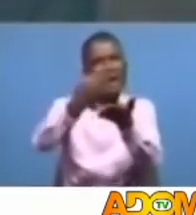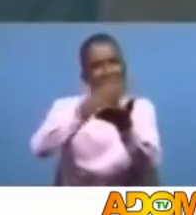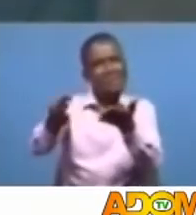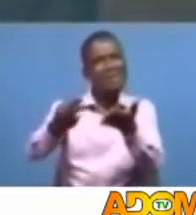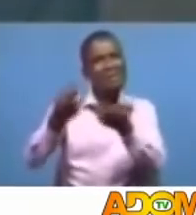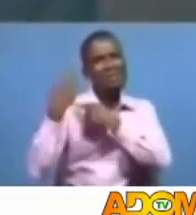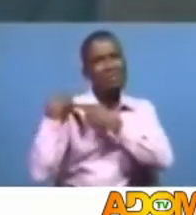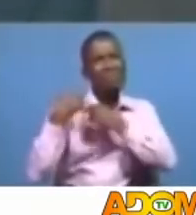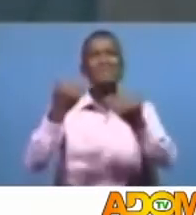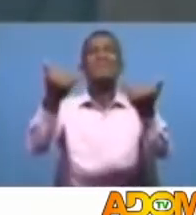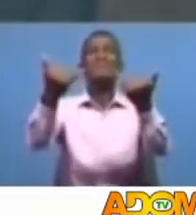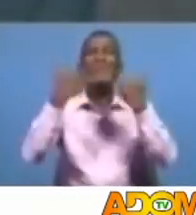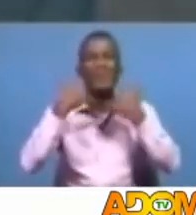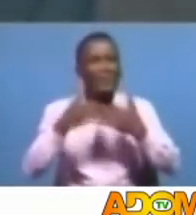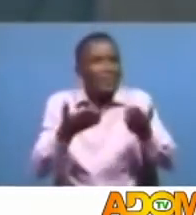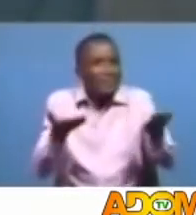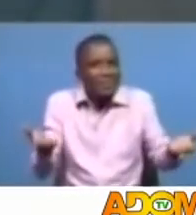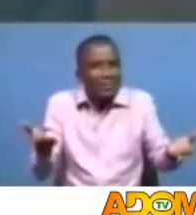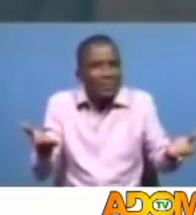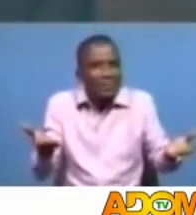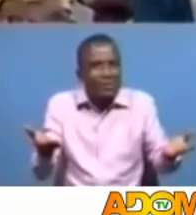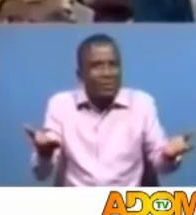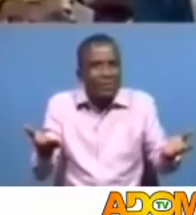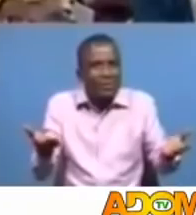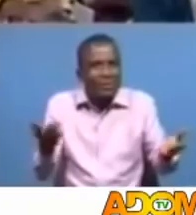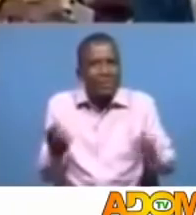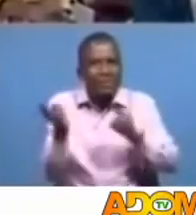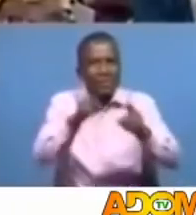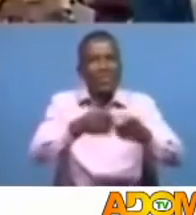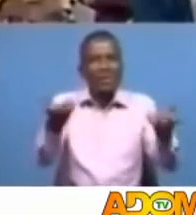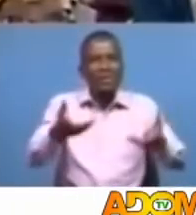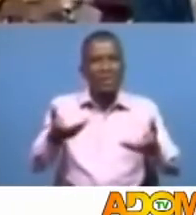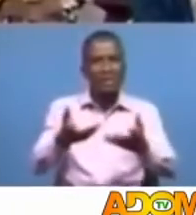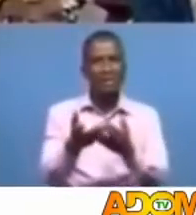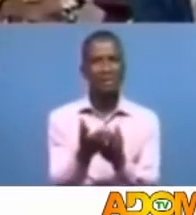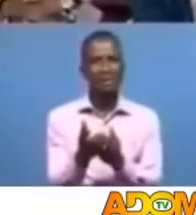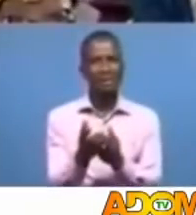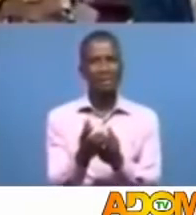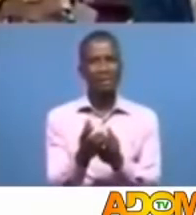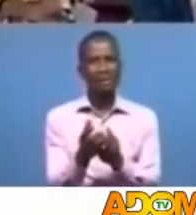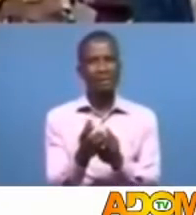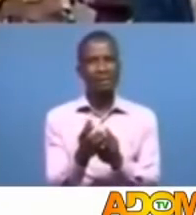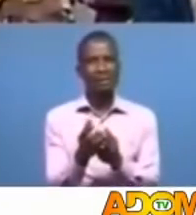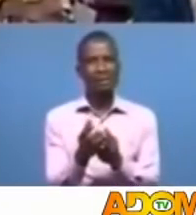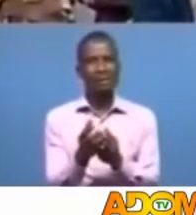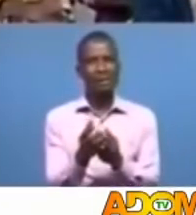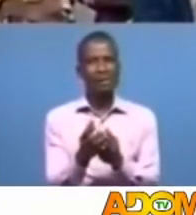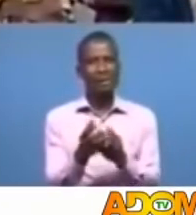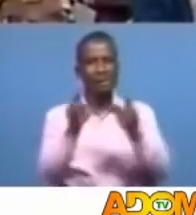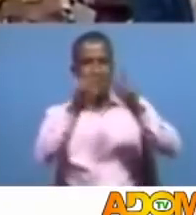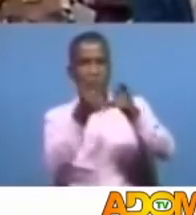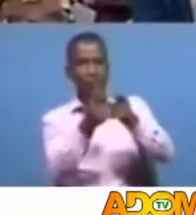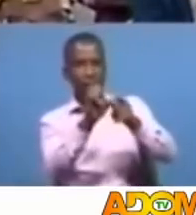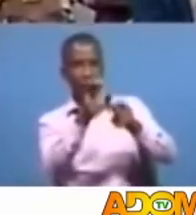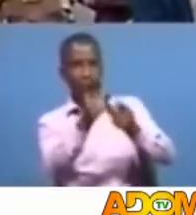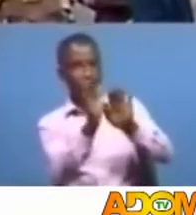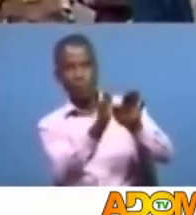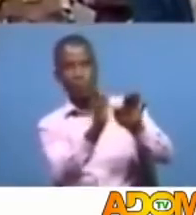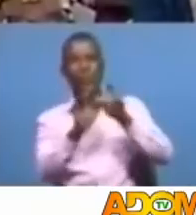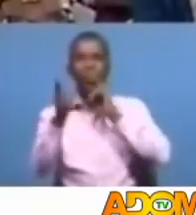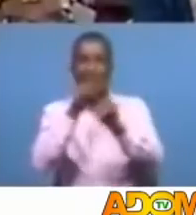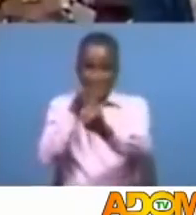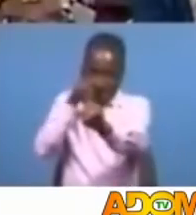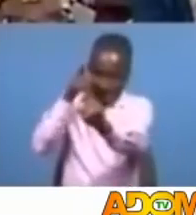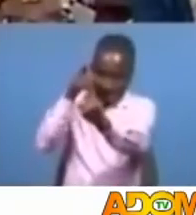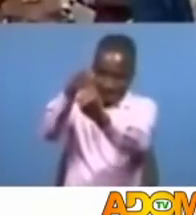her roles. We do not simply come before this court talking about the first respondent as a commissioner. We specifically have raised